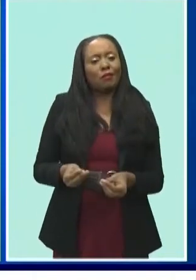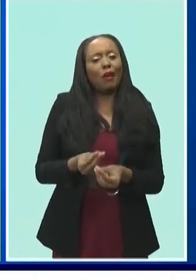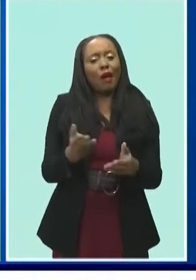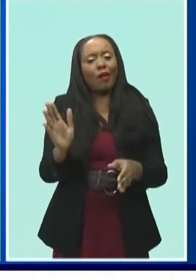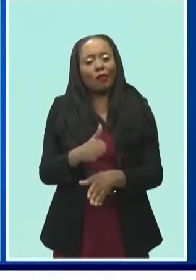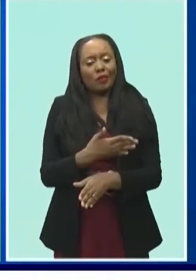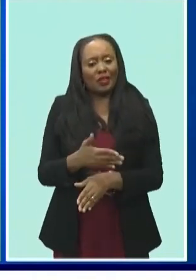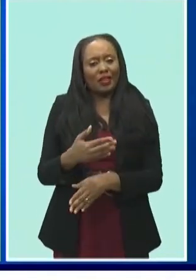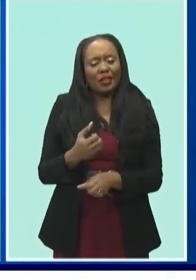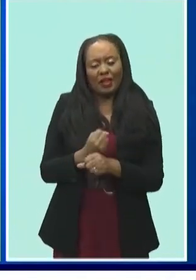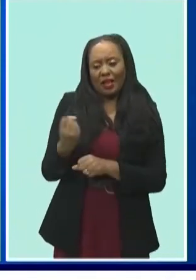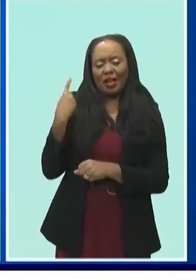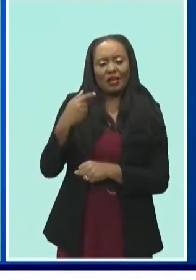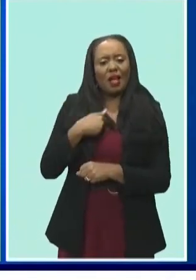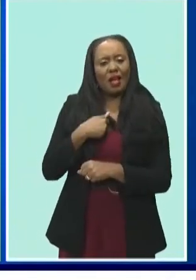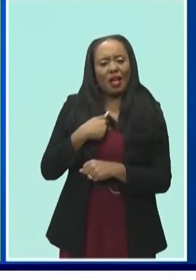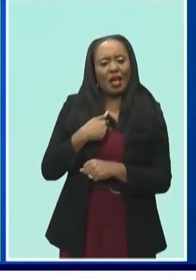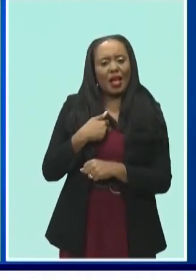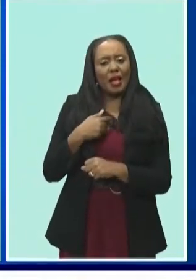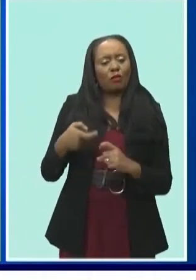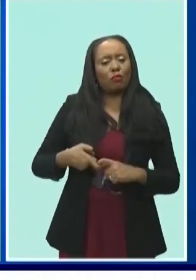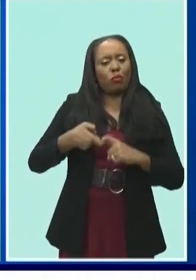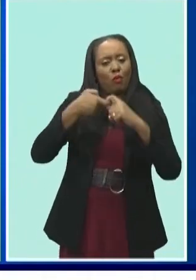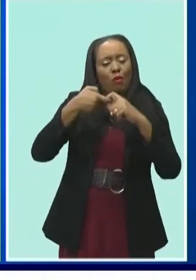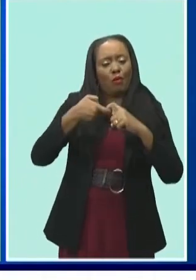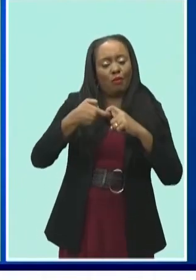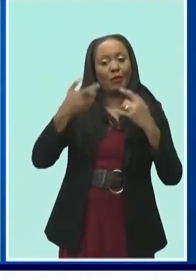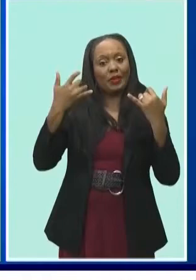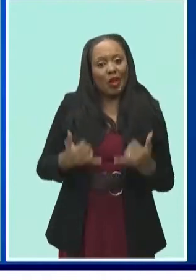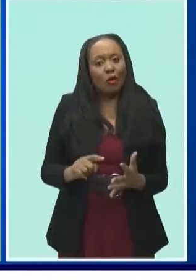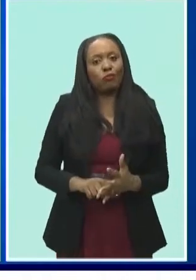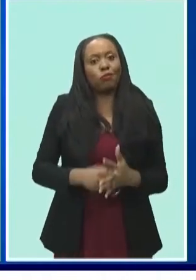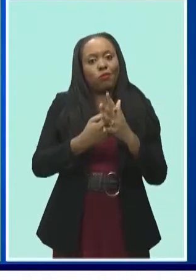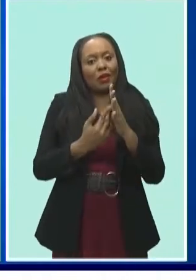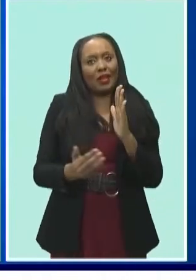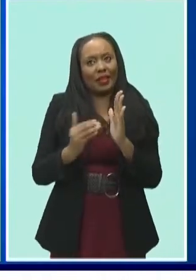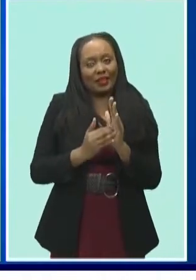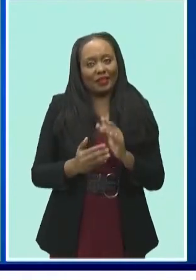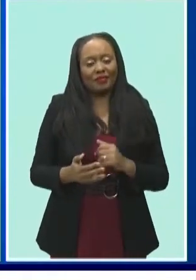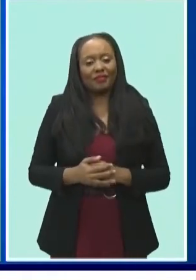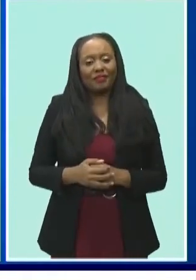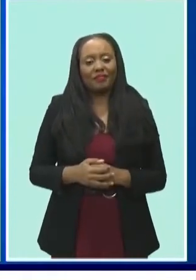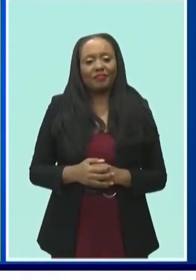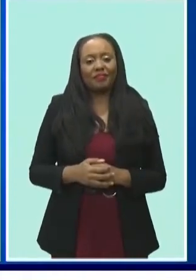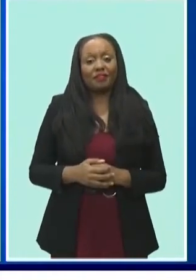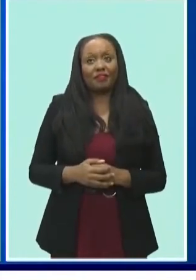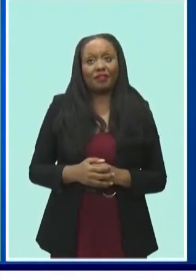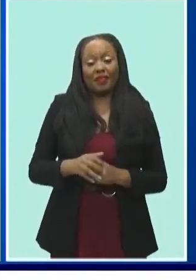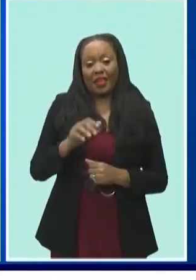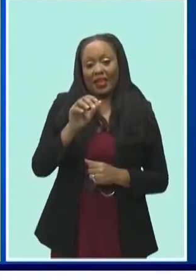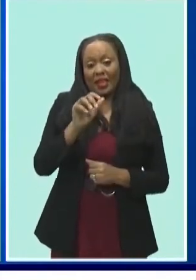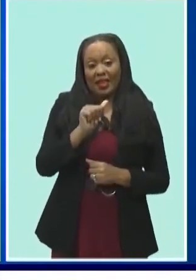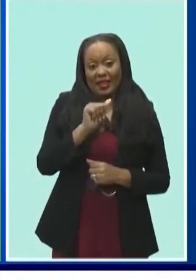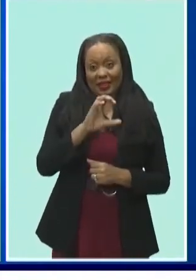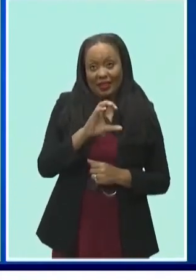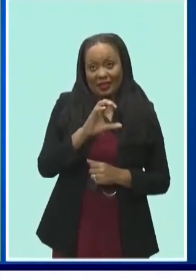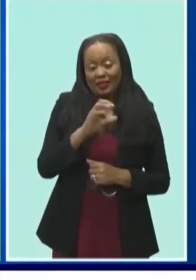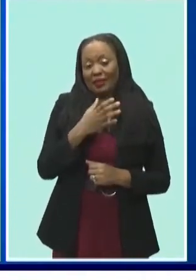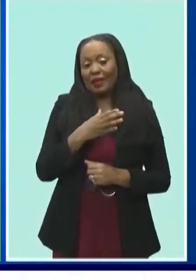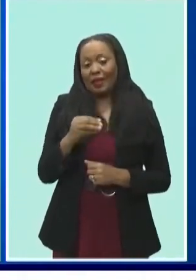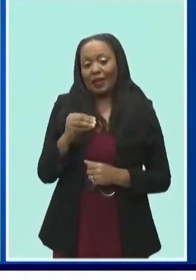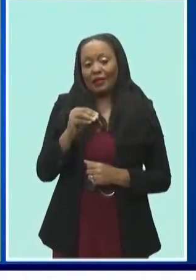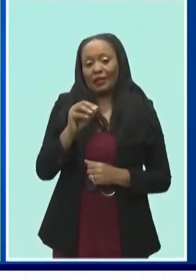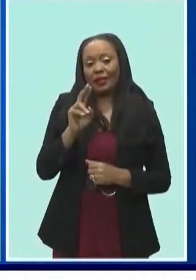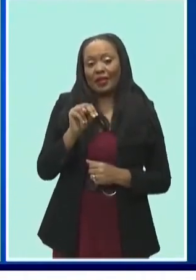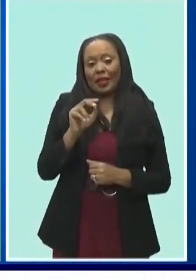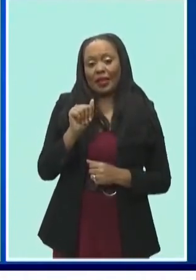off last year, and I'm interested in getting back. Adrian Clark and Natalie Burke said they're in preparation mode